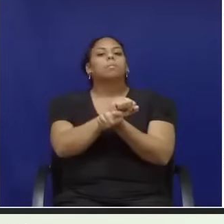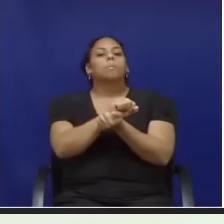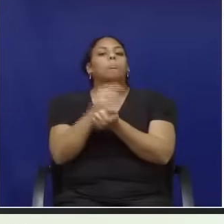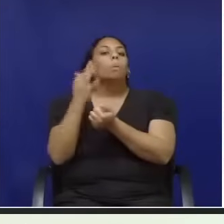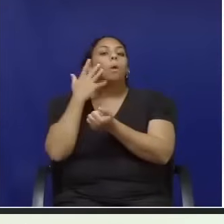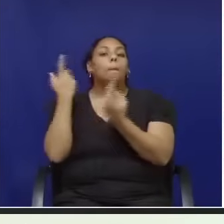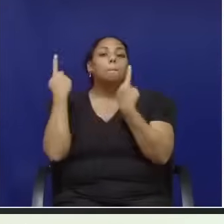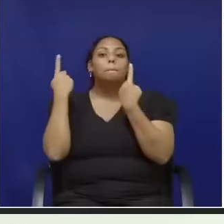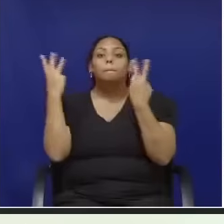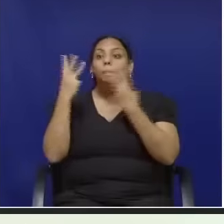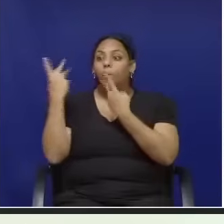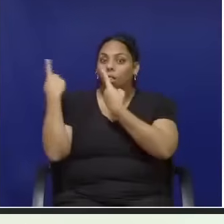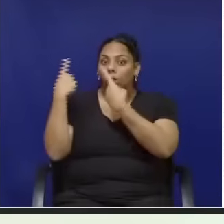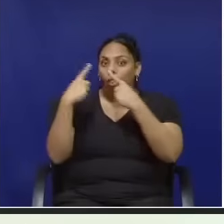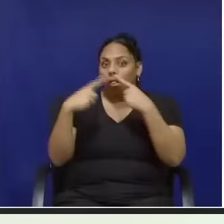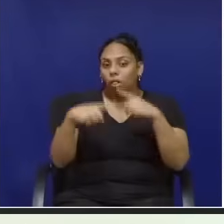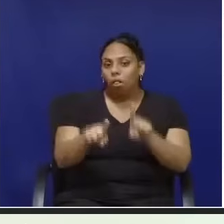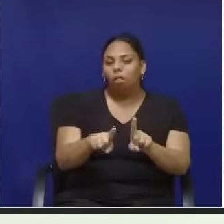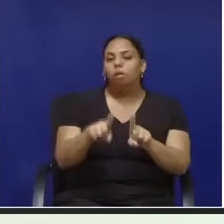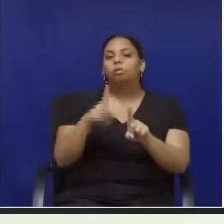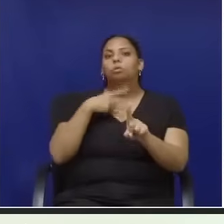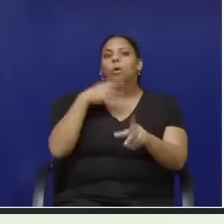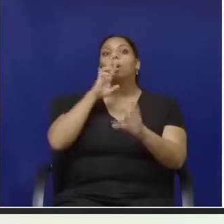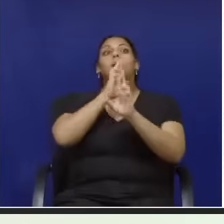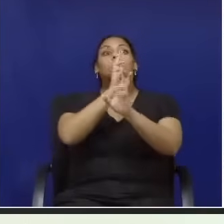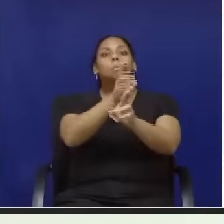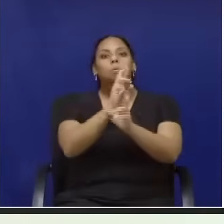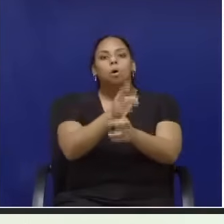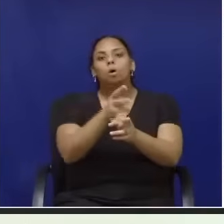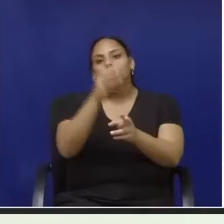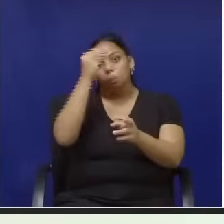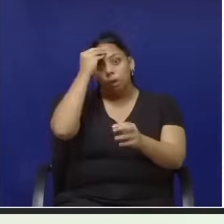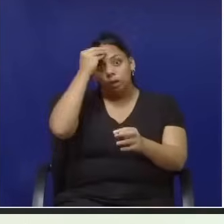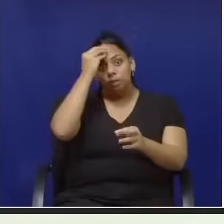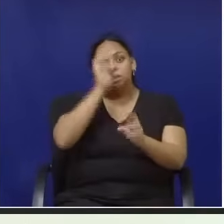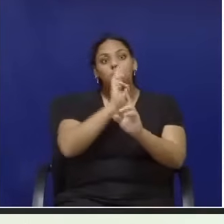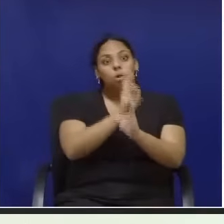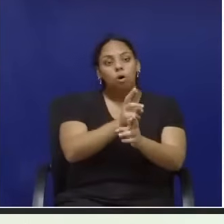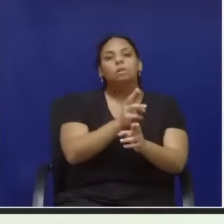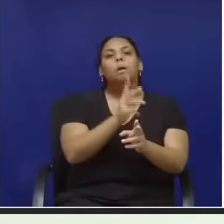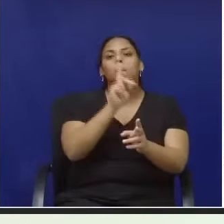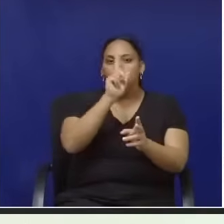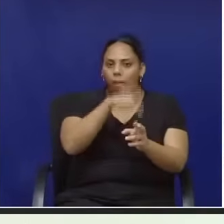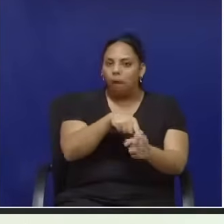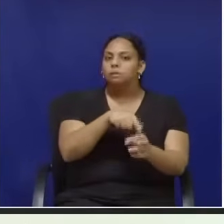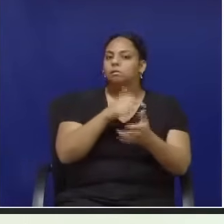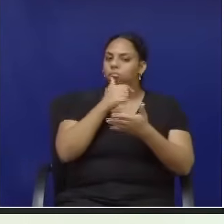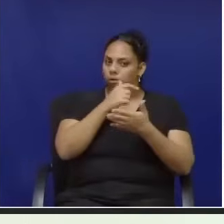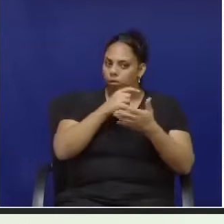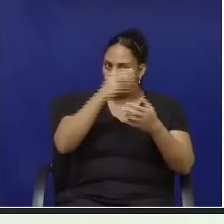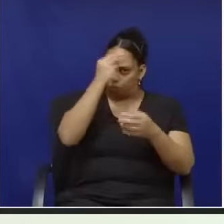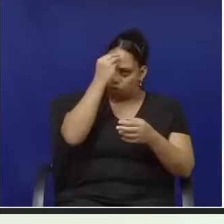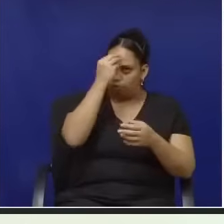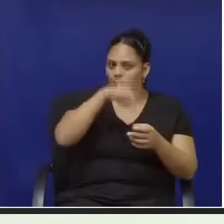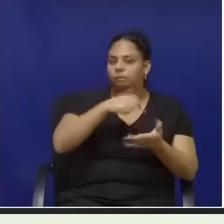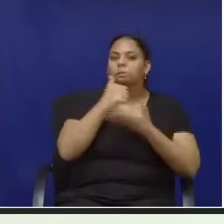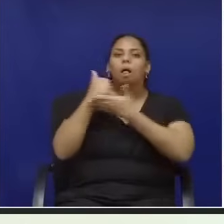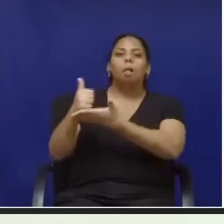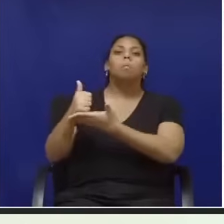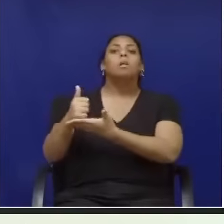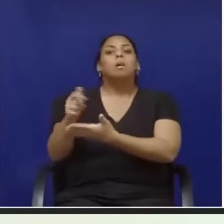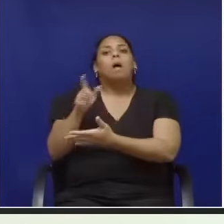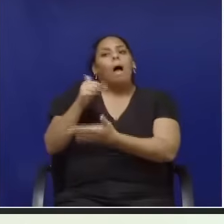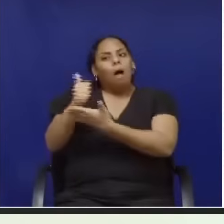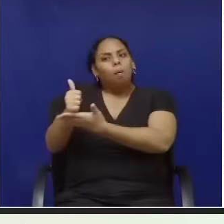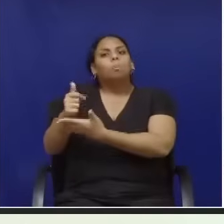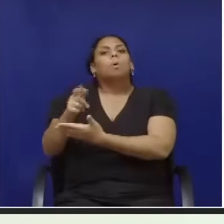come to report cases in stations, they should get an appropriate reception that will give them confidence